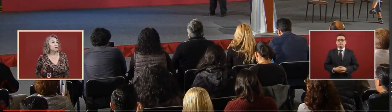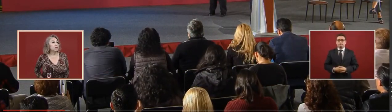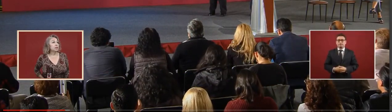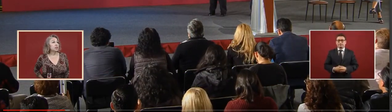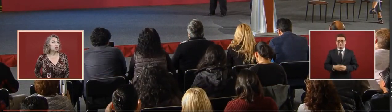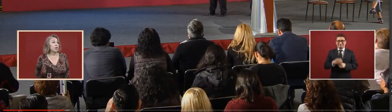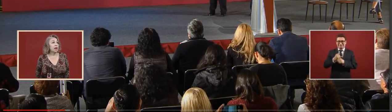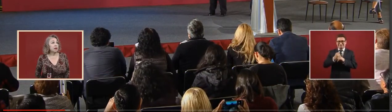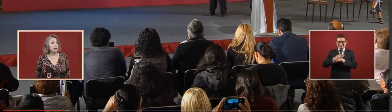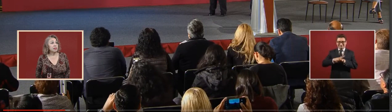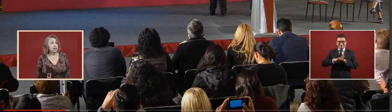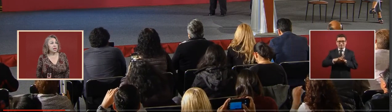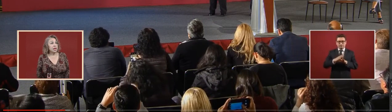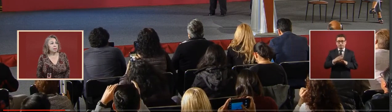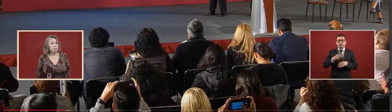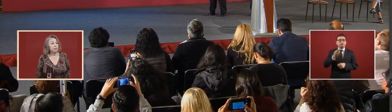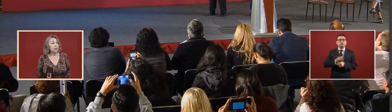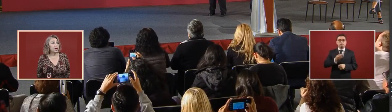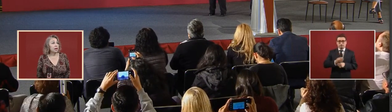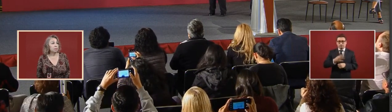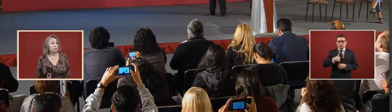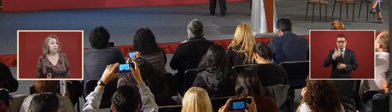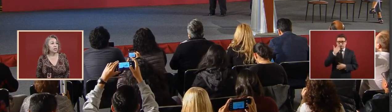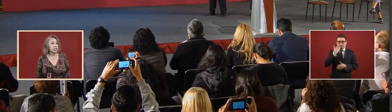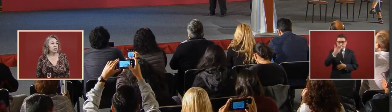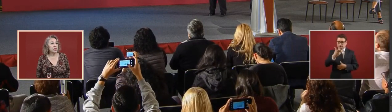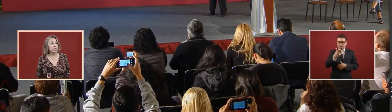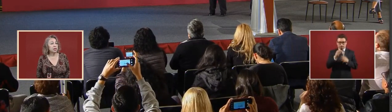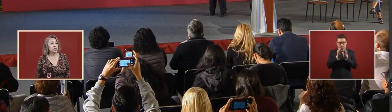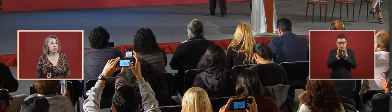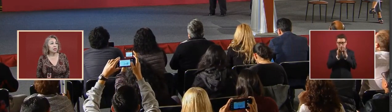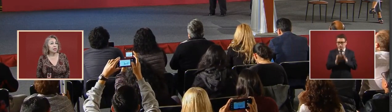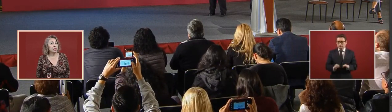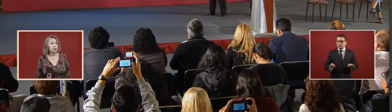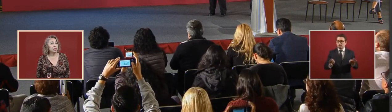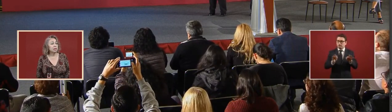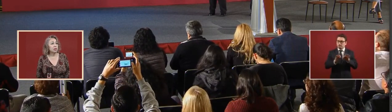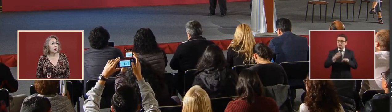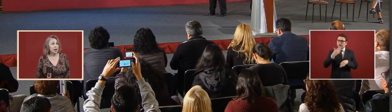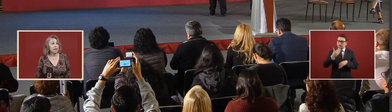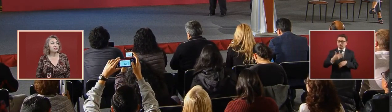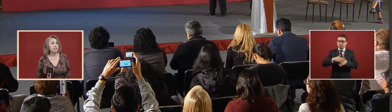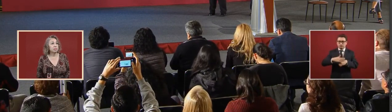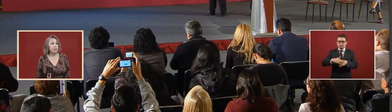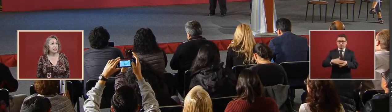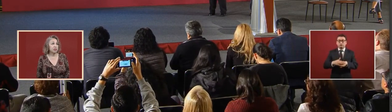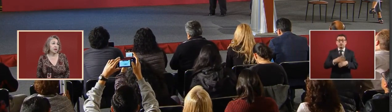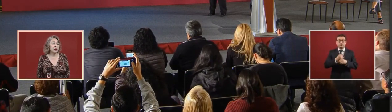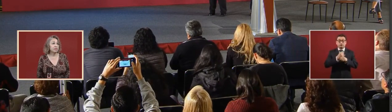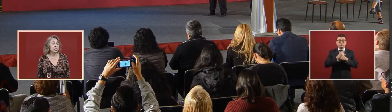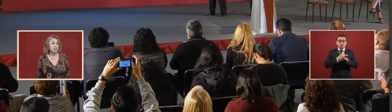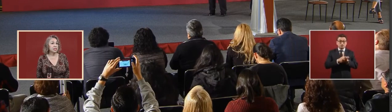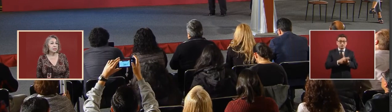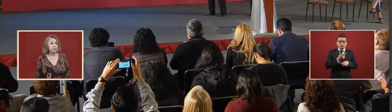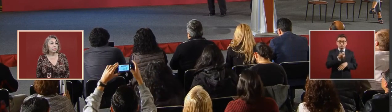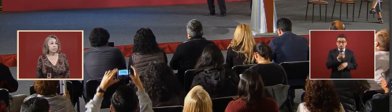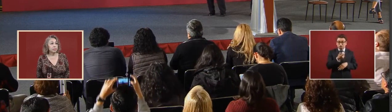información, so y aquí regarding quiero, the historical graves, mass